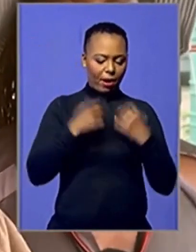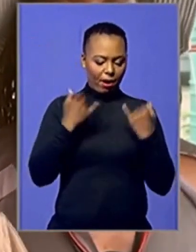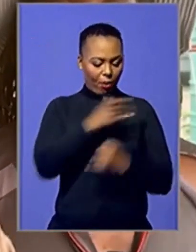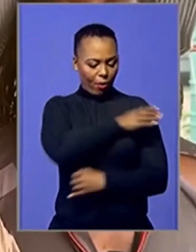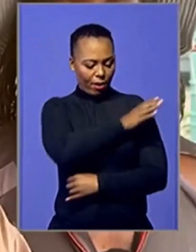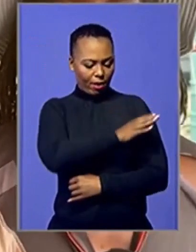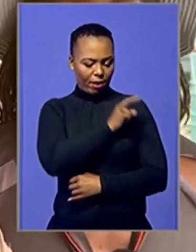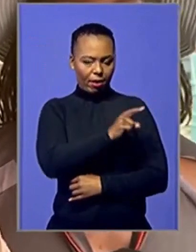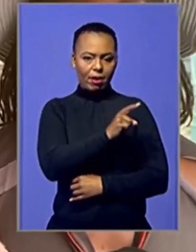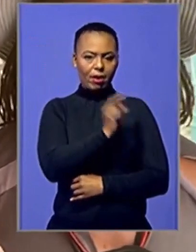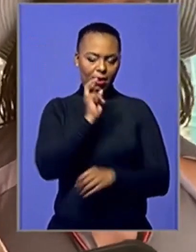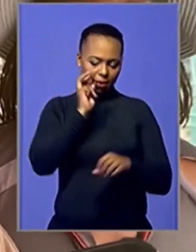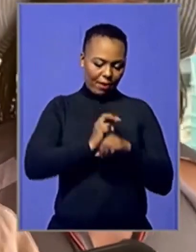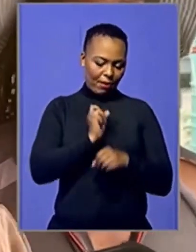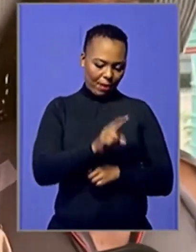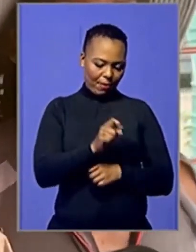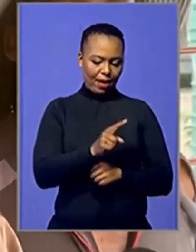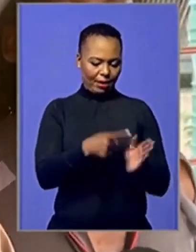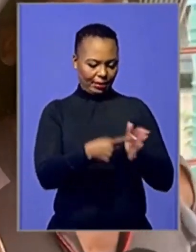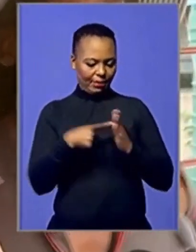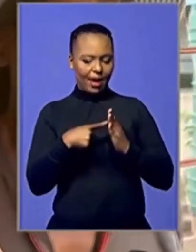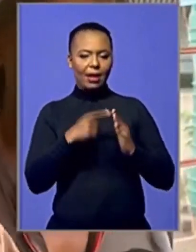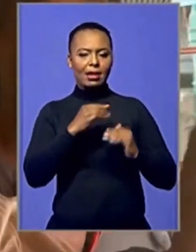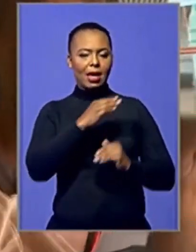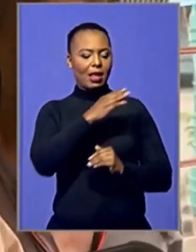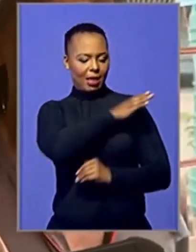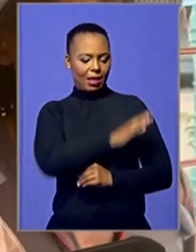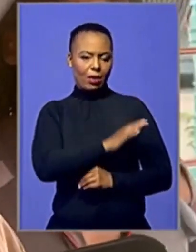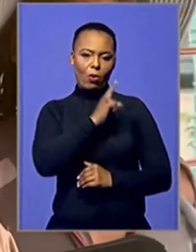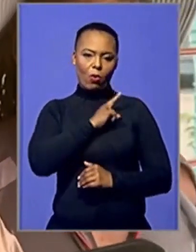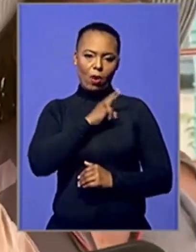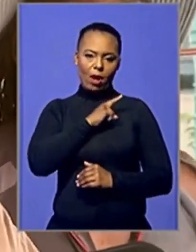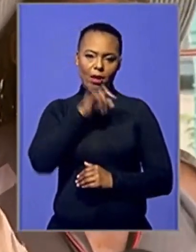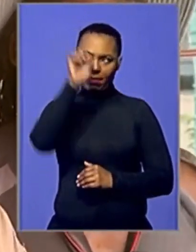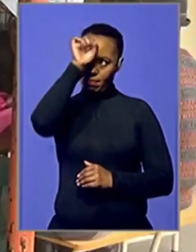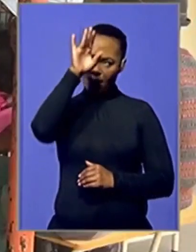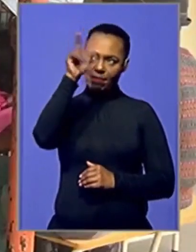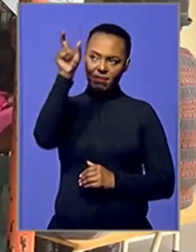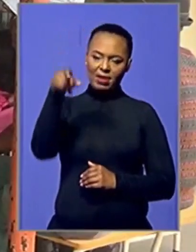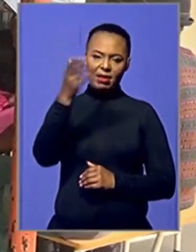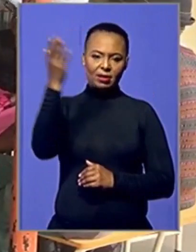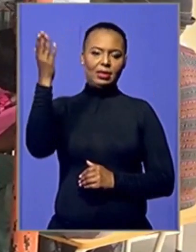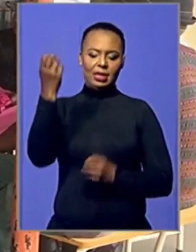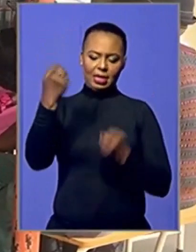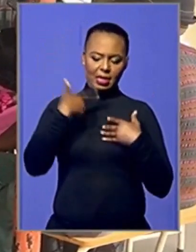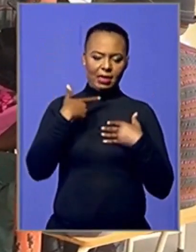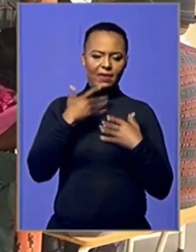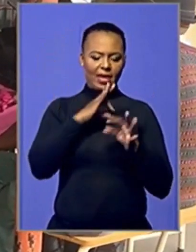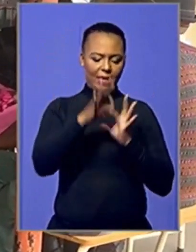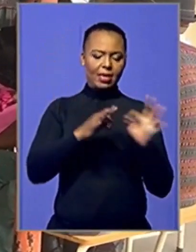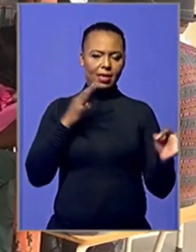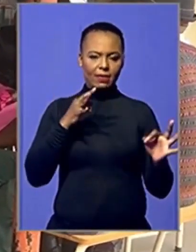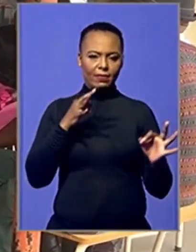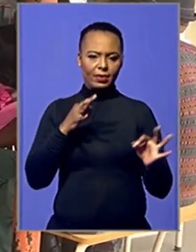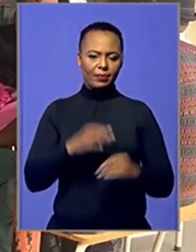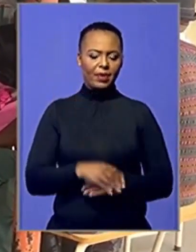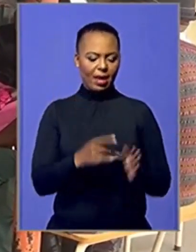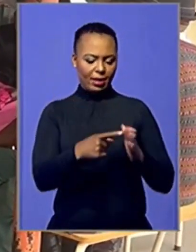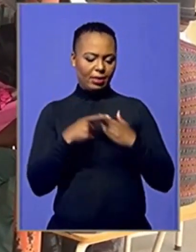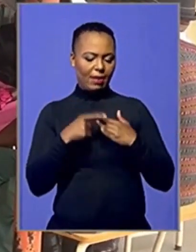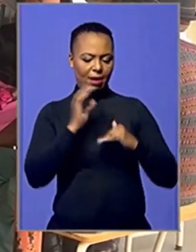e rena ba Dithabaneng ke mpho ya rena re file ke mosamaro ya kgaogela. Ba bangwe ba badudi ka motseng wa Dithabaneng ba re ga